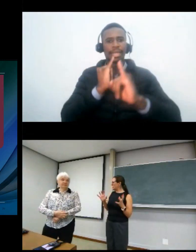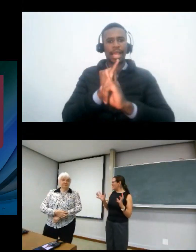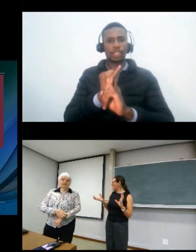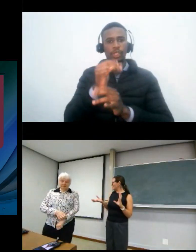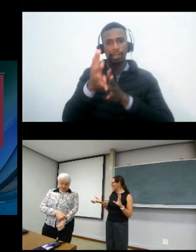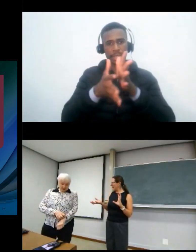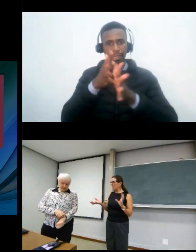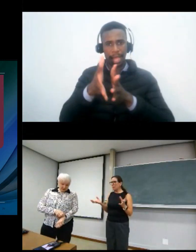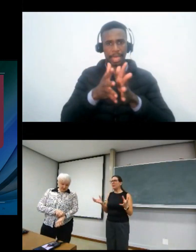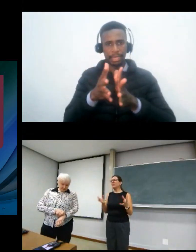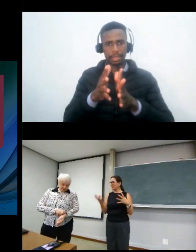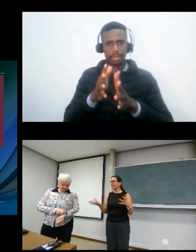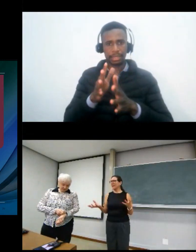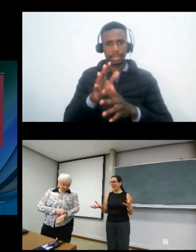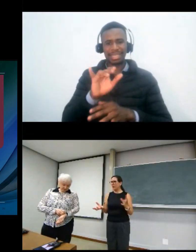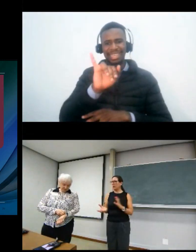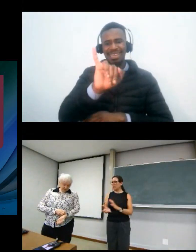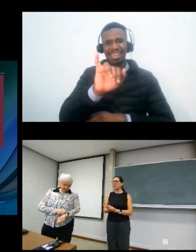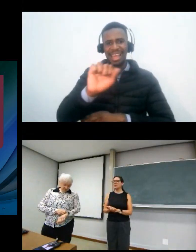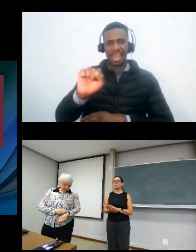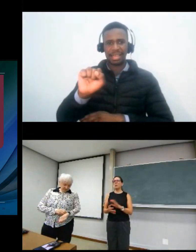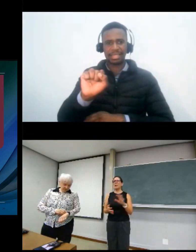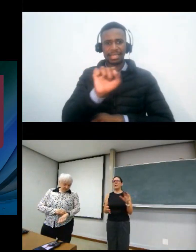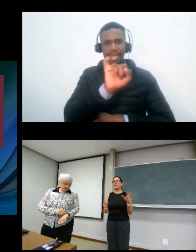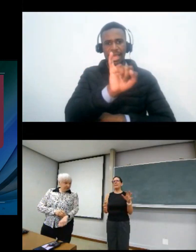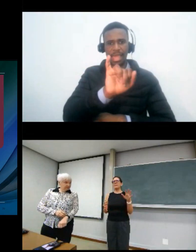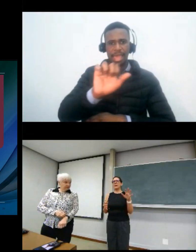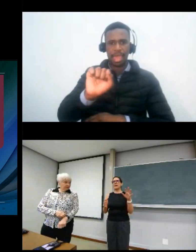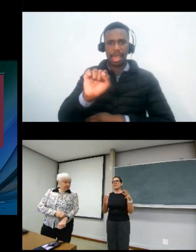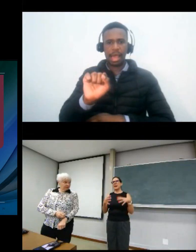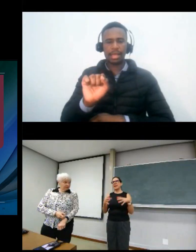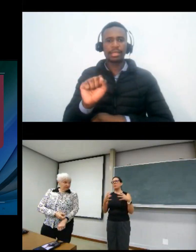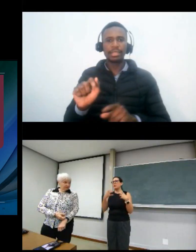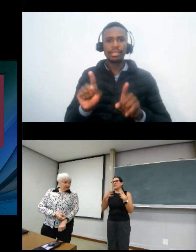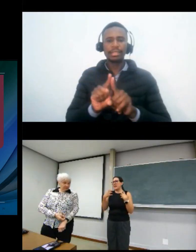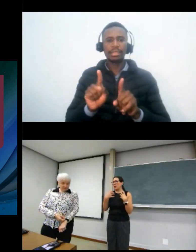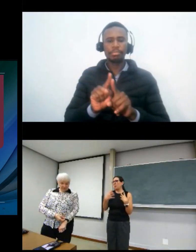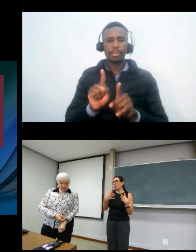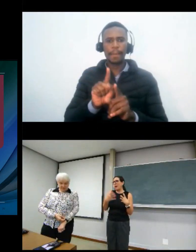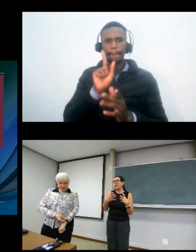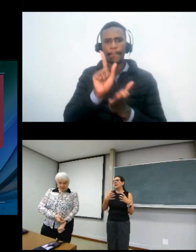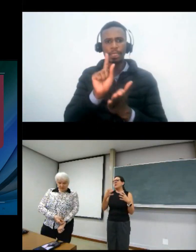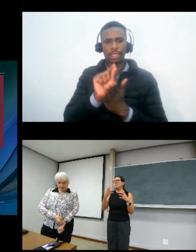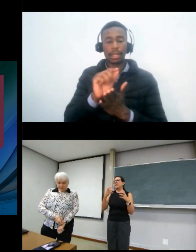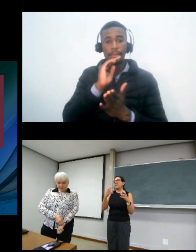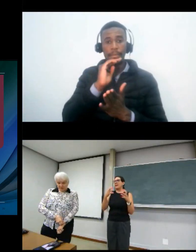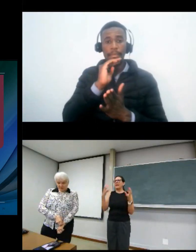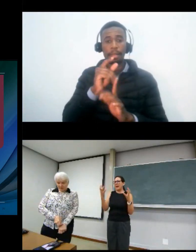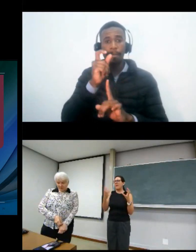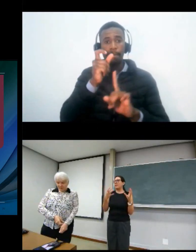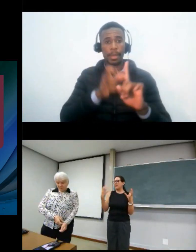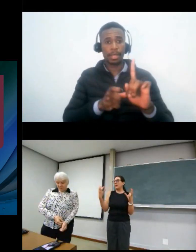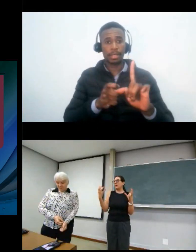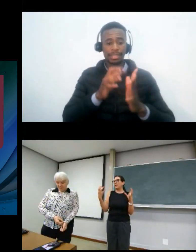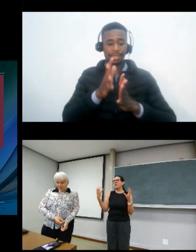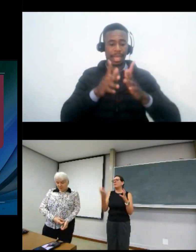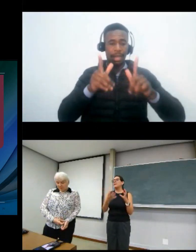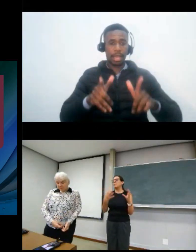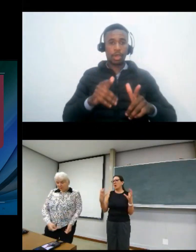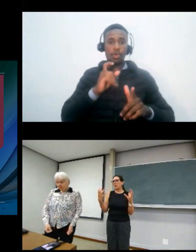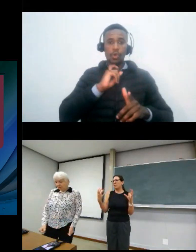of a pidgin type language where a signer will use their own grammar, but they'll have